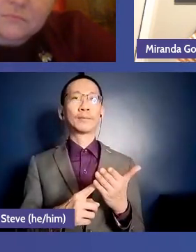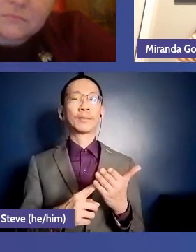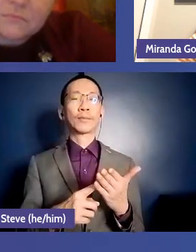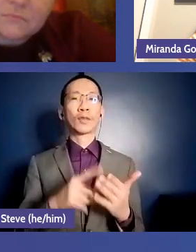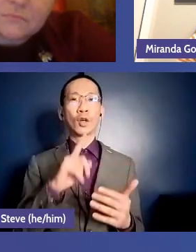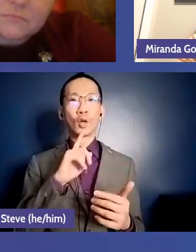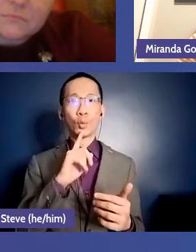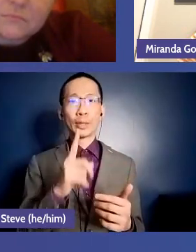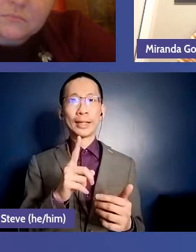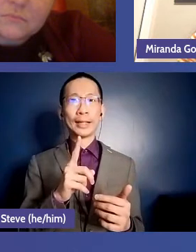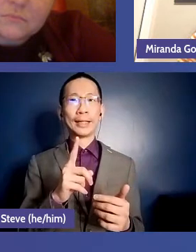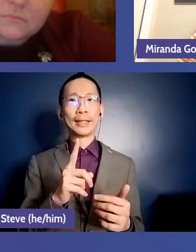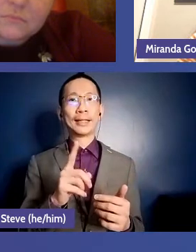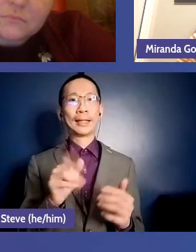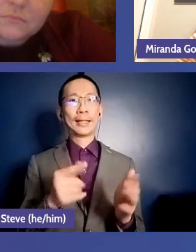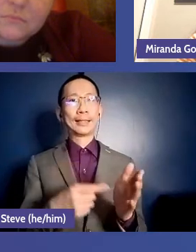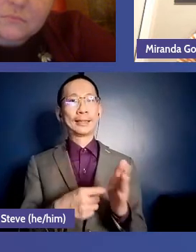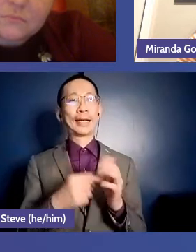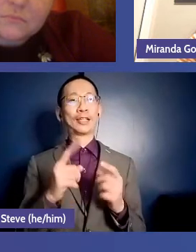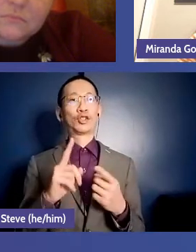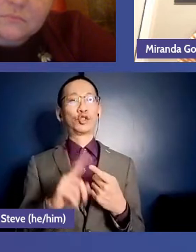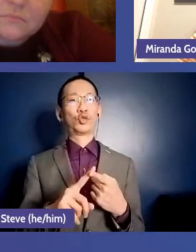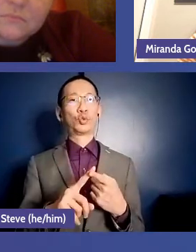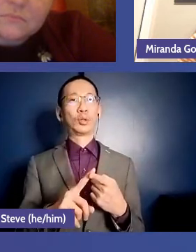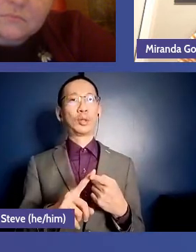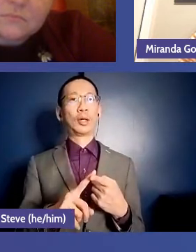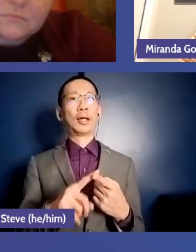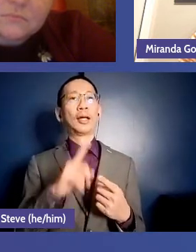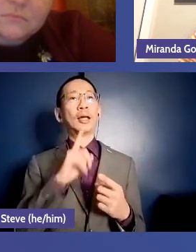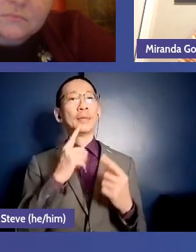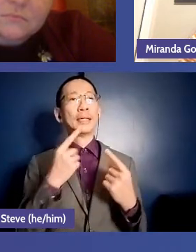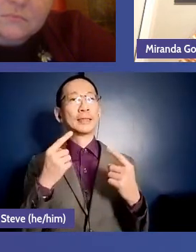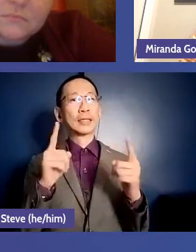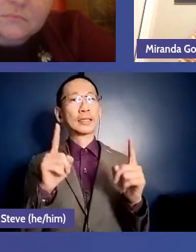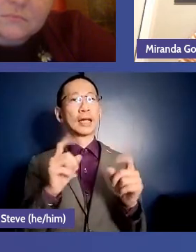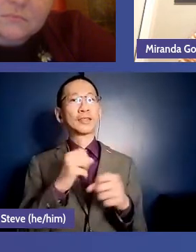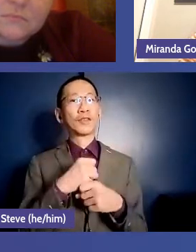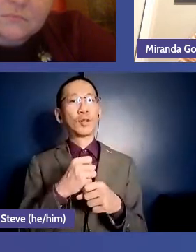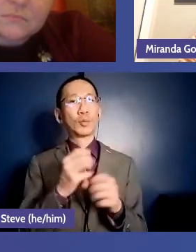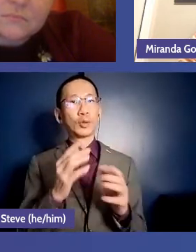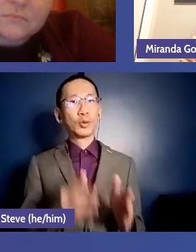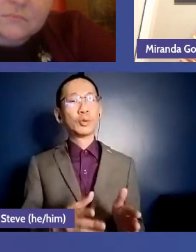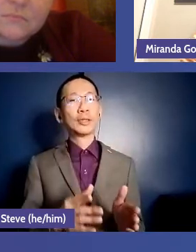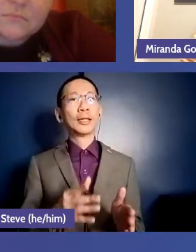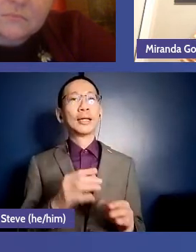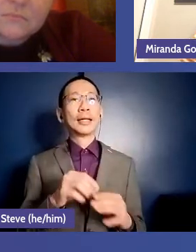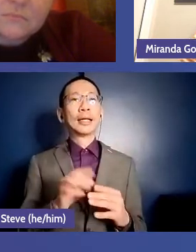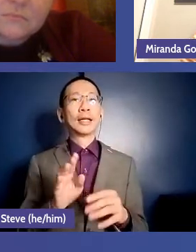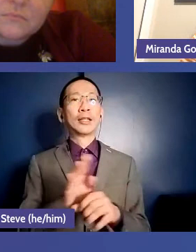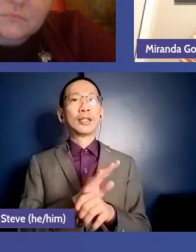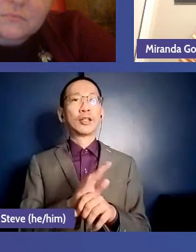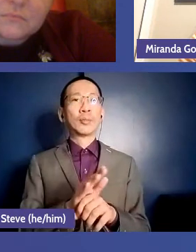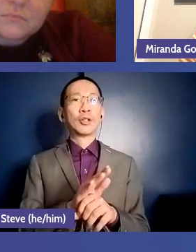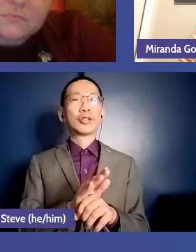really it takes to be a successful producer in the commercial theater